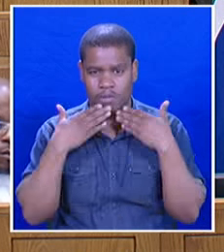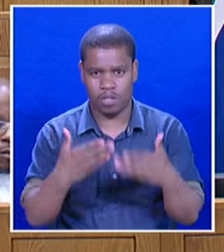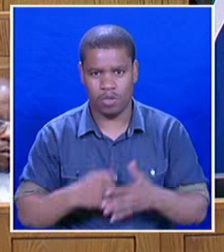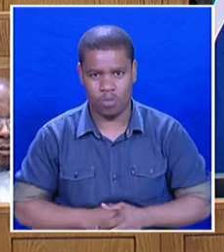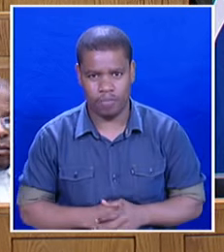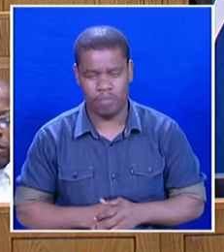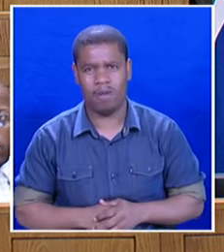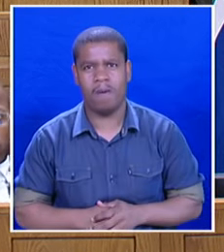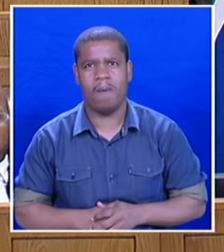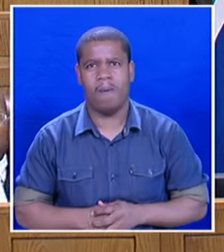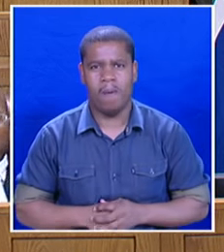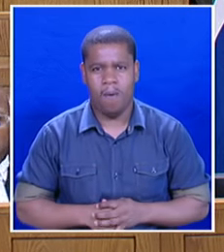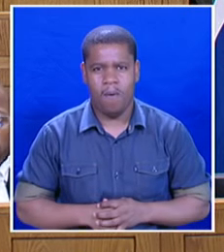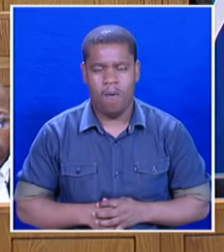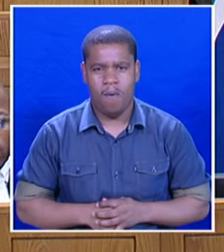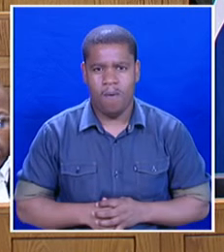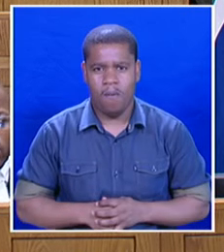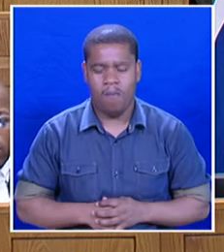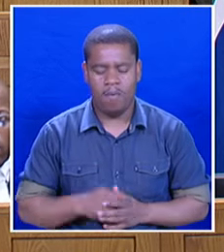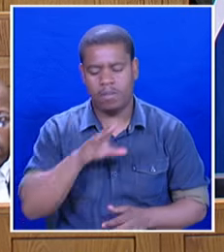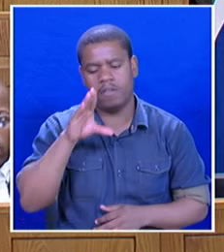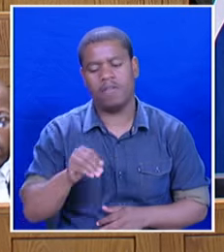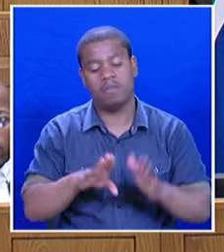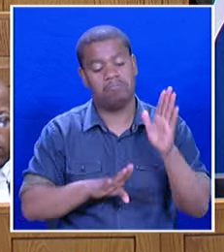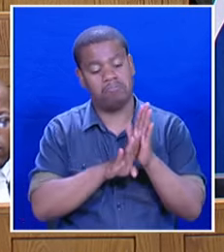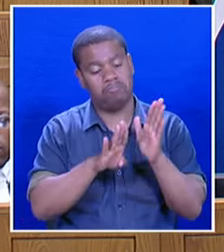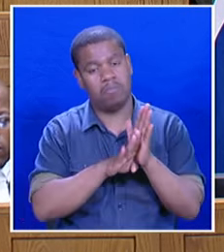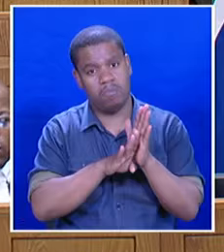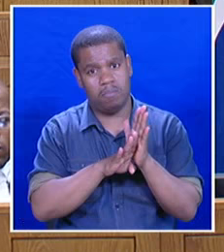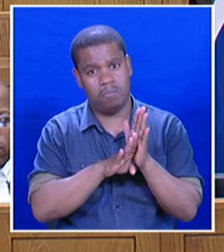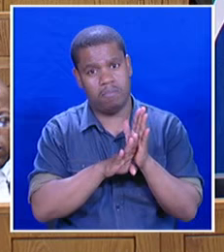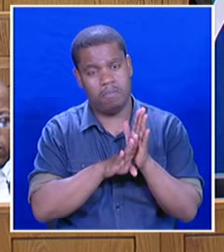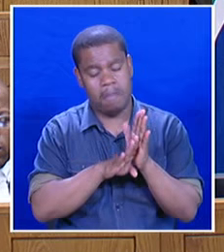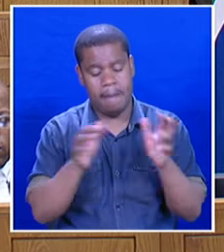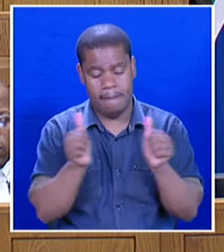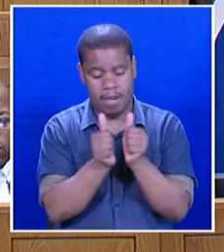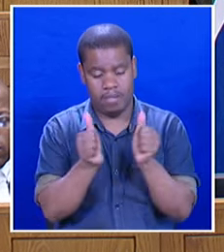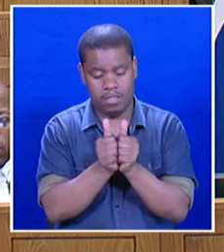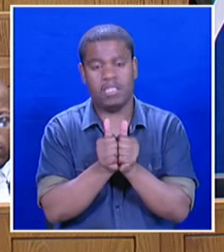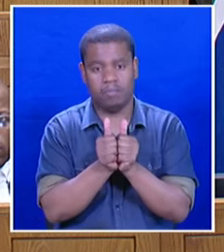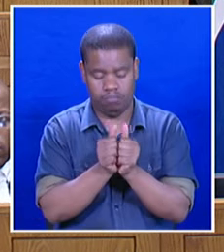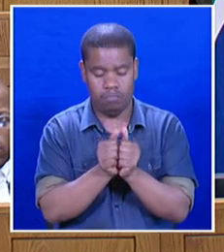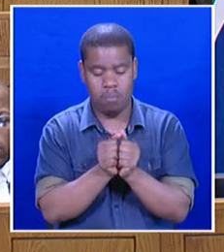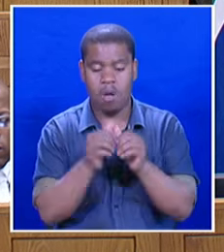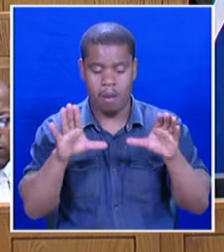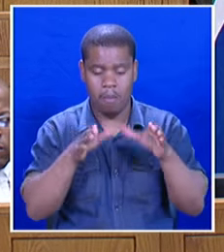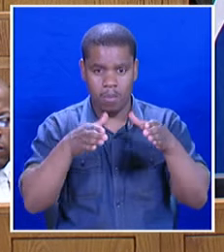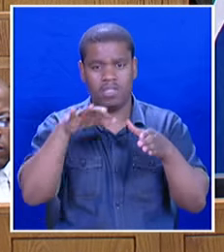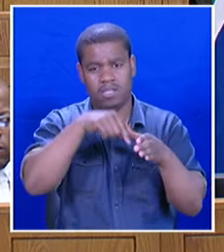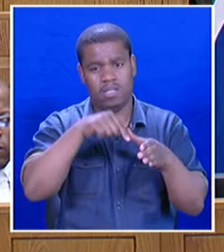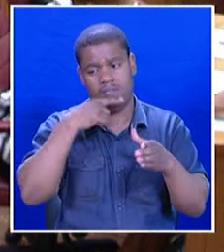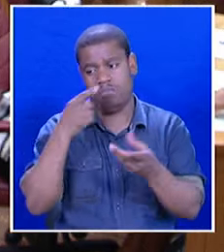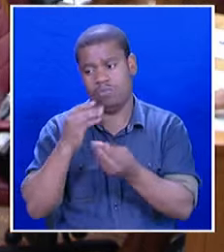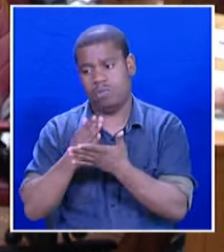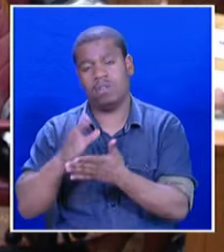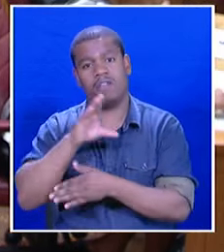The proposed South African Development Partnership Agency would replace the African Renaissance Fund, originally targeted